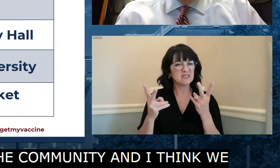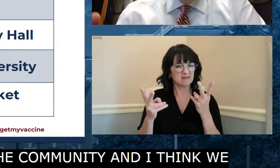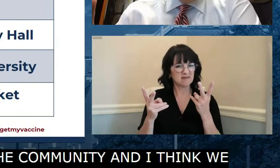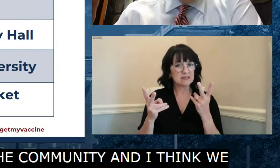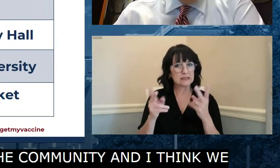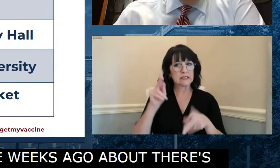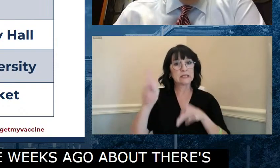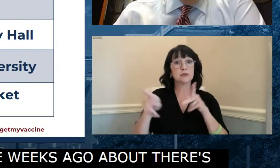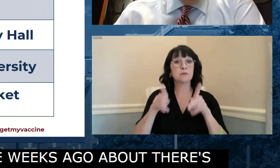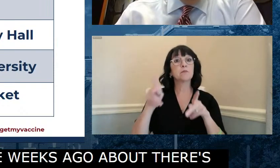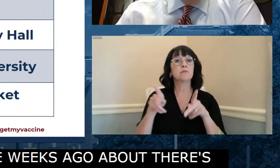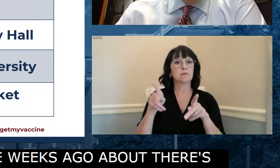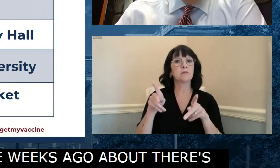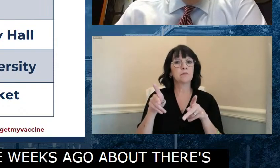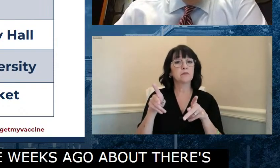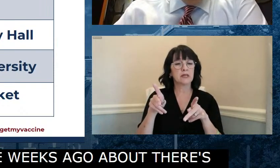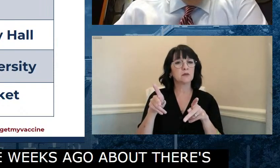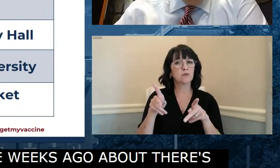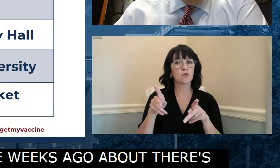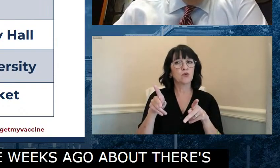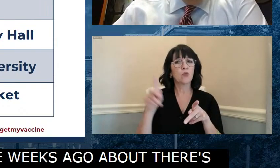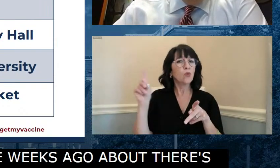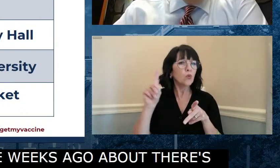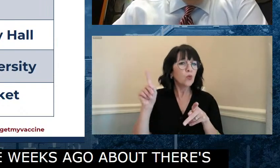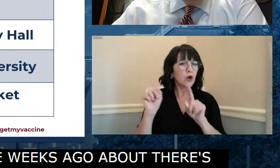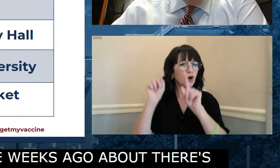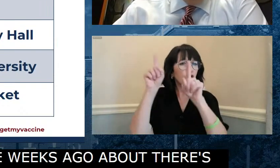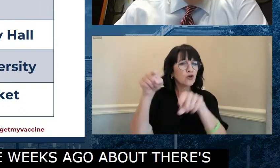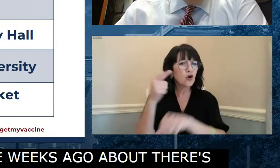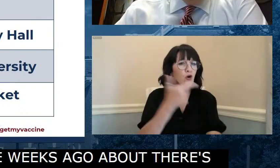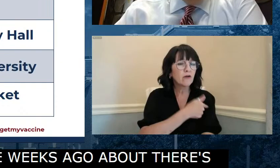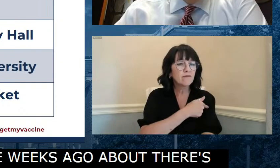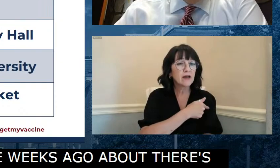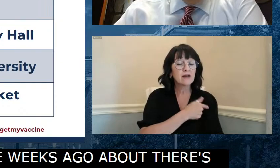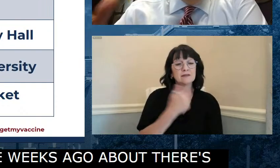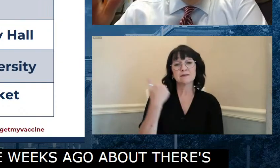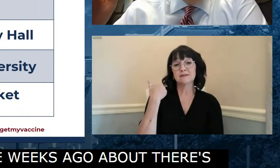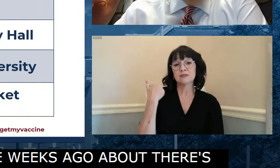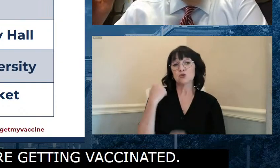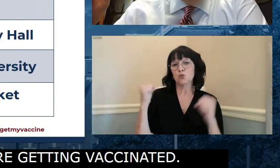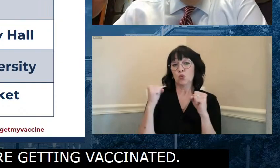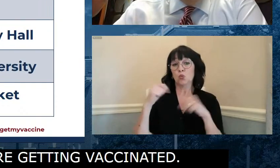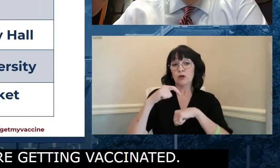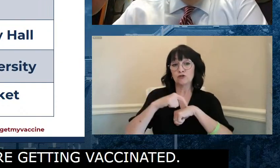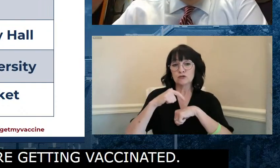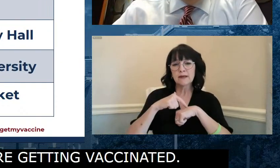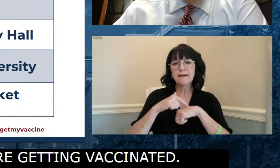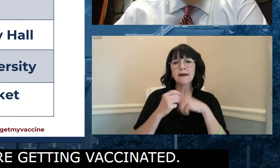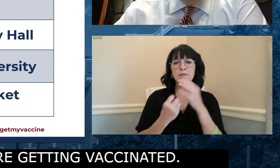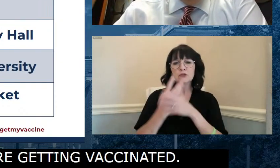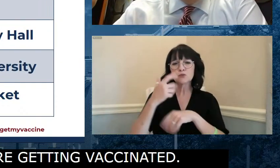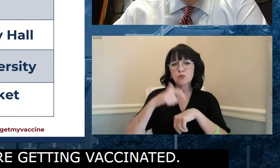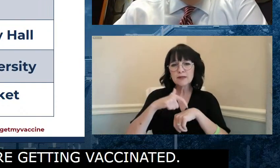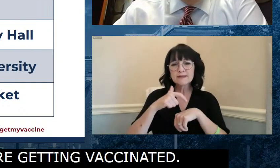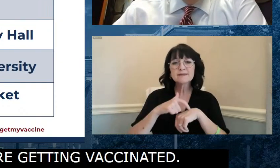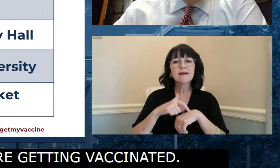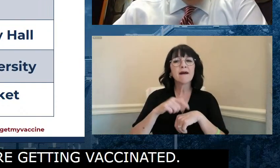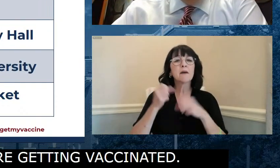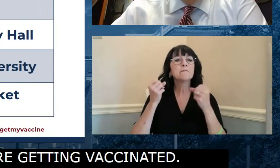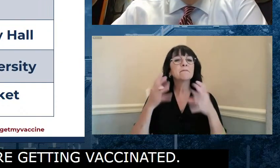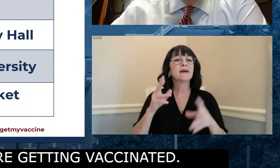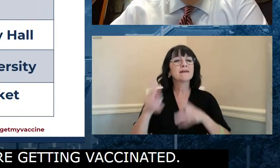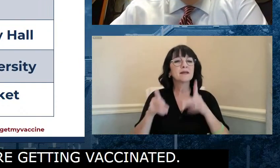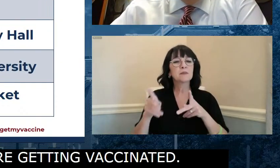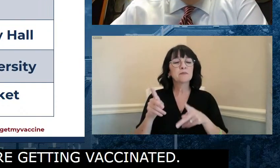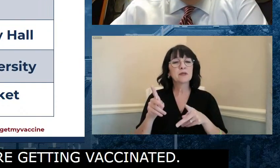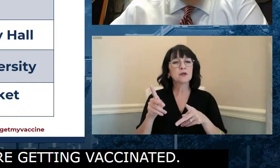vaccinated. Earlier in late winter, early spring, it was a lot of the drive-through events that public